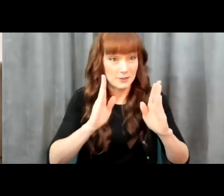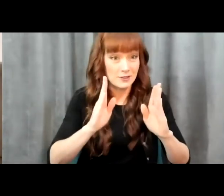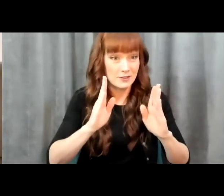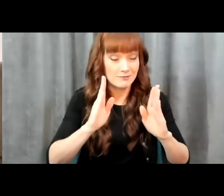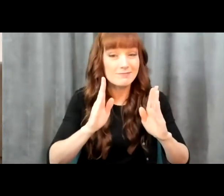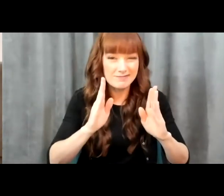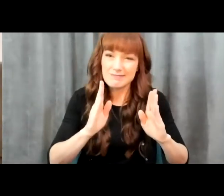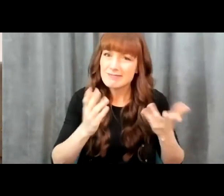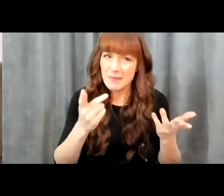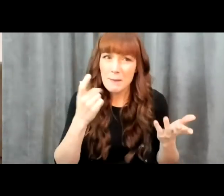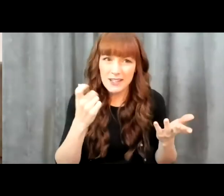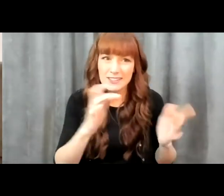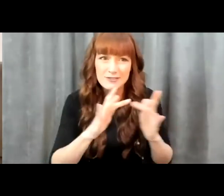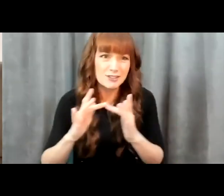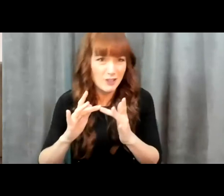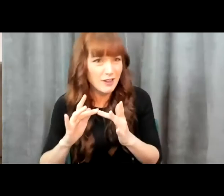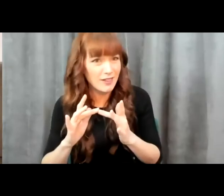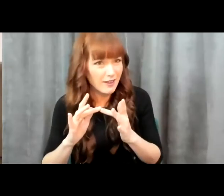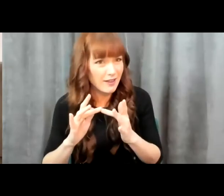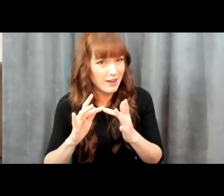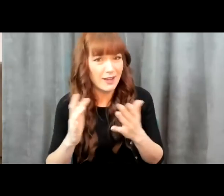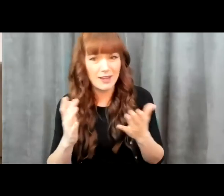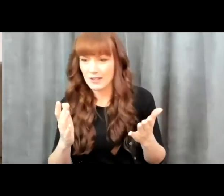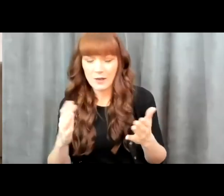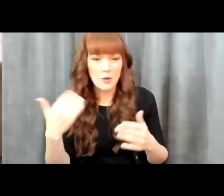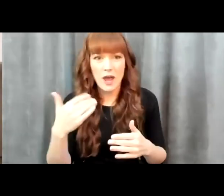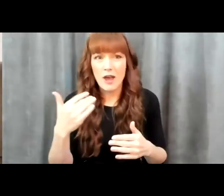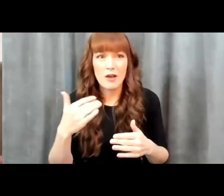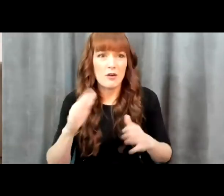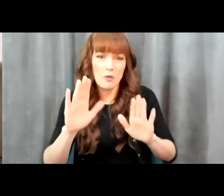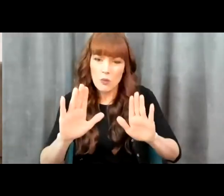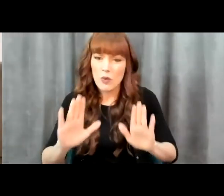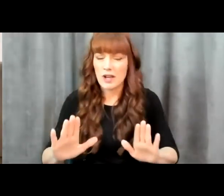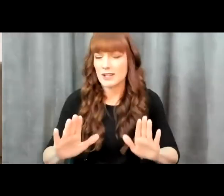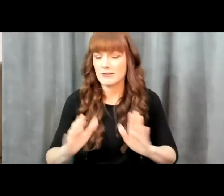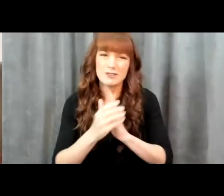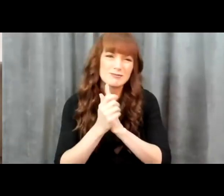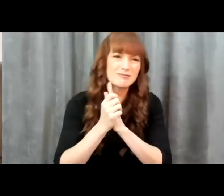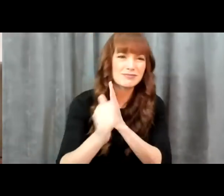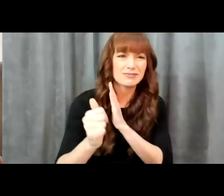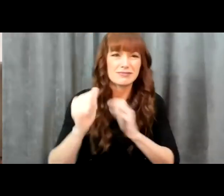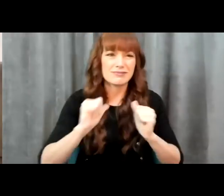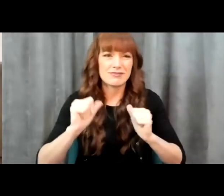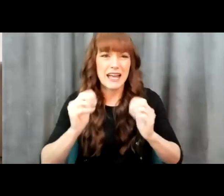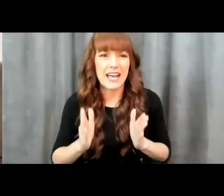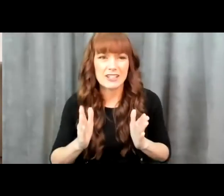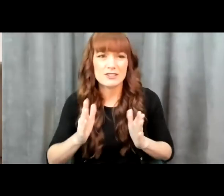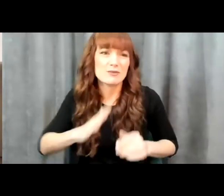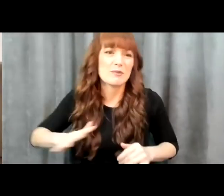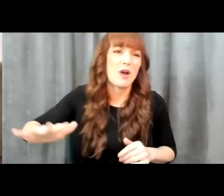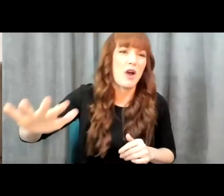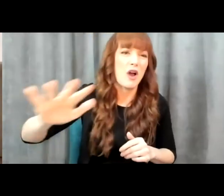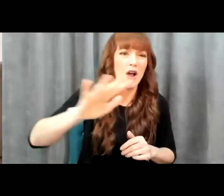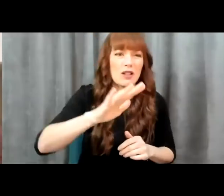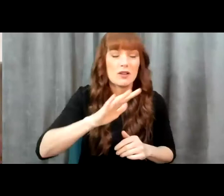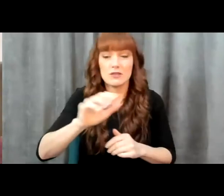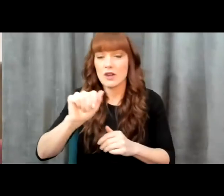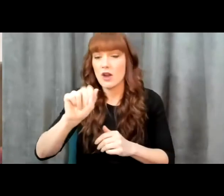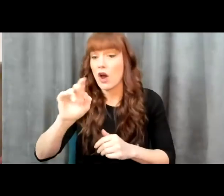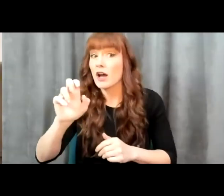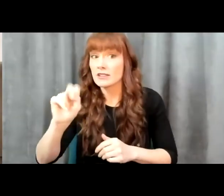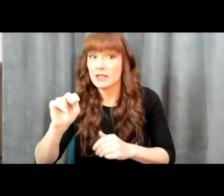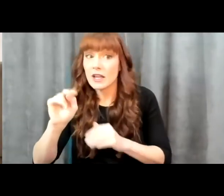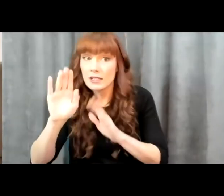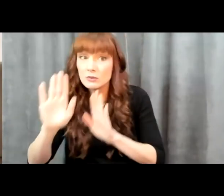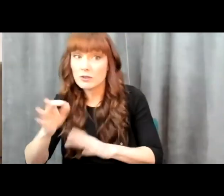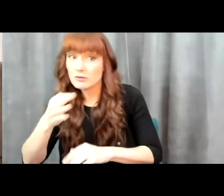because of it. We were able to get this amazingly talented cast, actors from all over. Austin has great actors too. Don't get